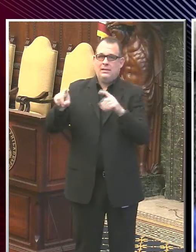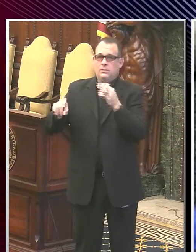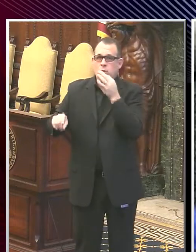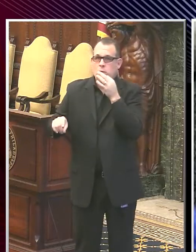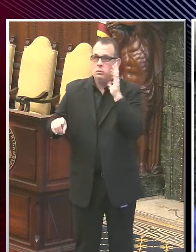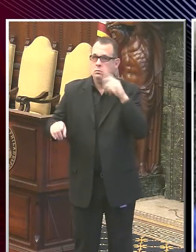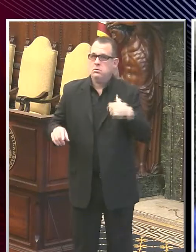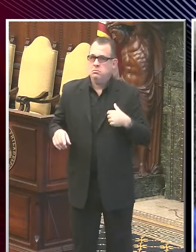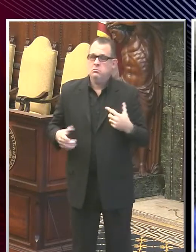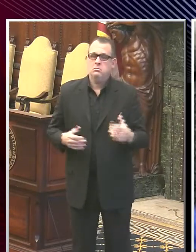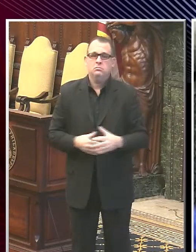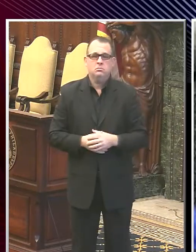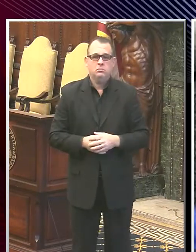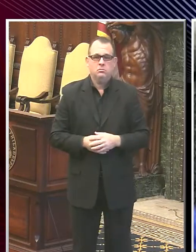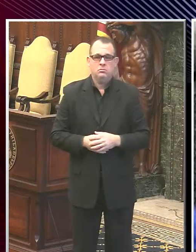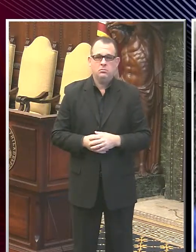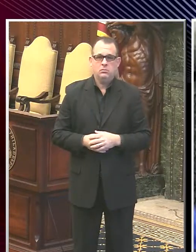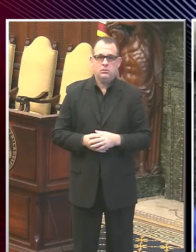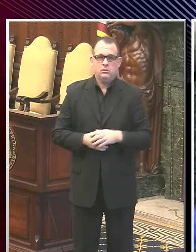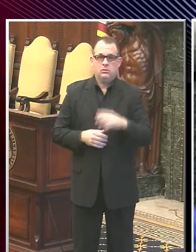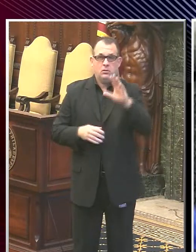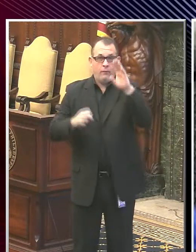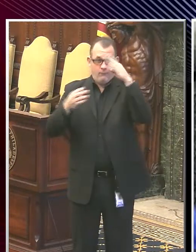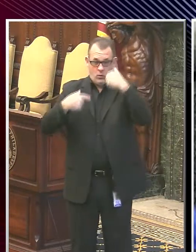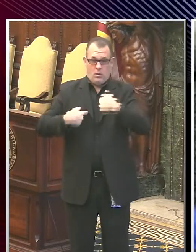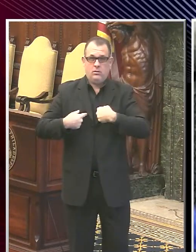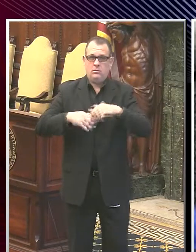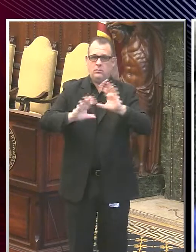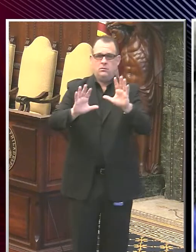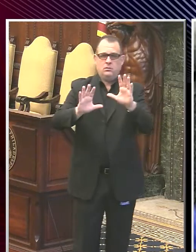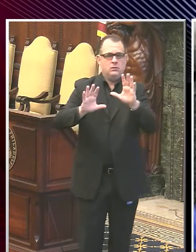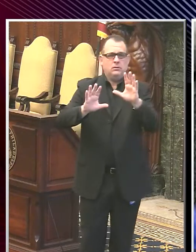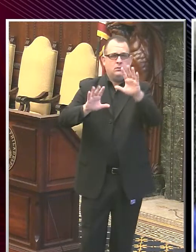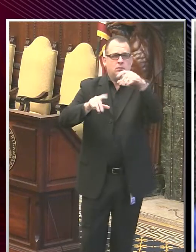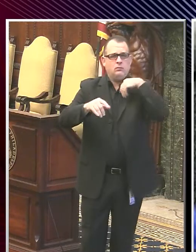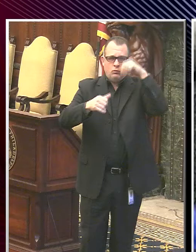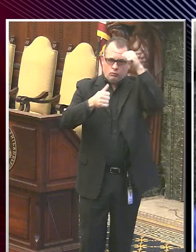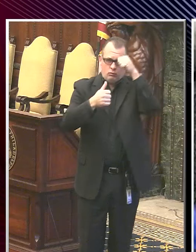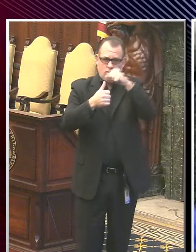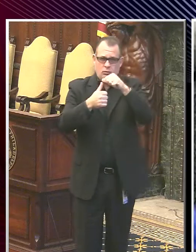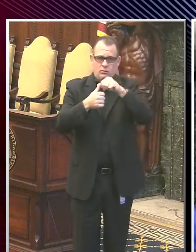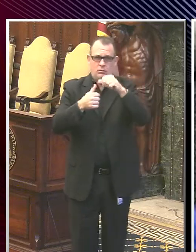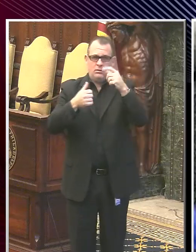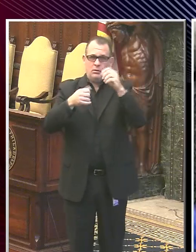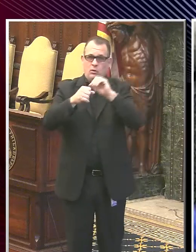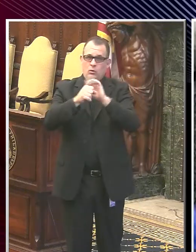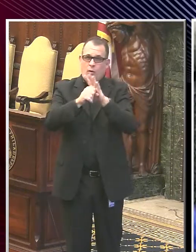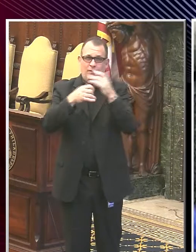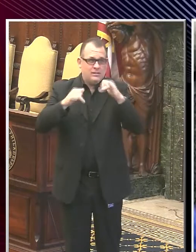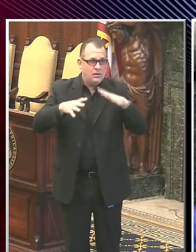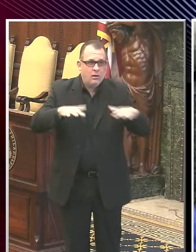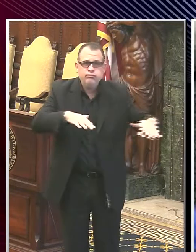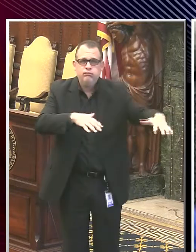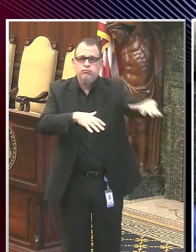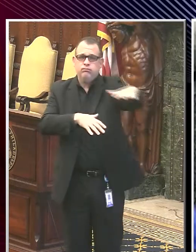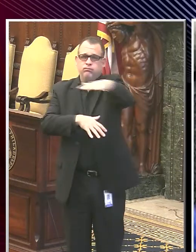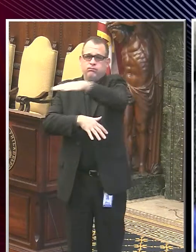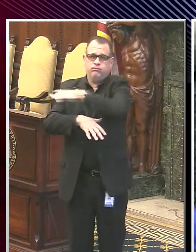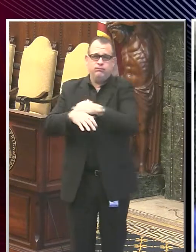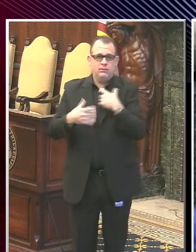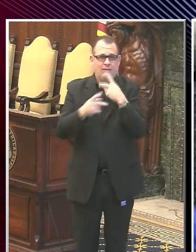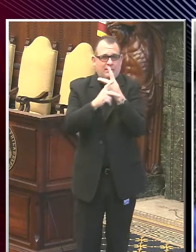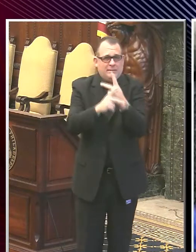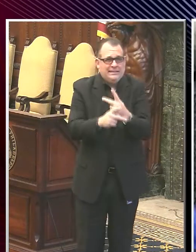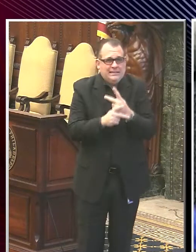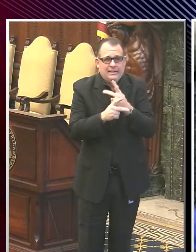not to focus on myself, but to remind everyone that the virus is still here and we must remain vigilant. So if you find yourself in a similar